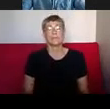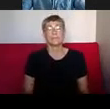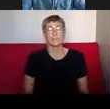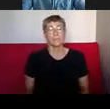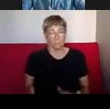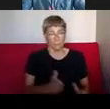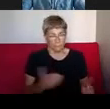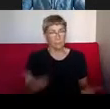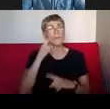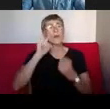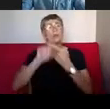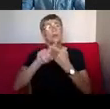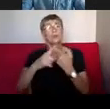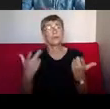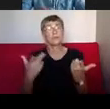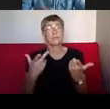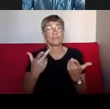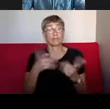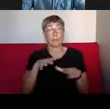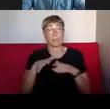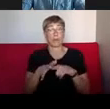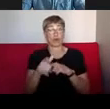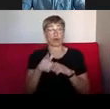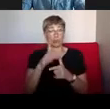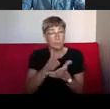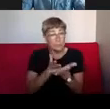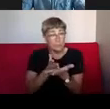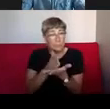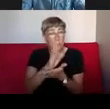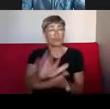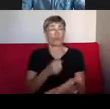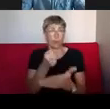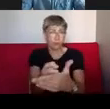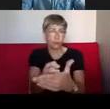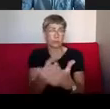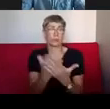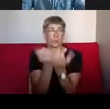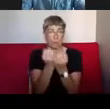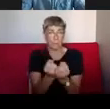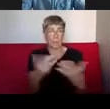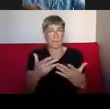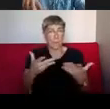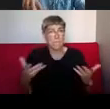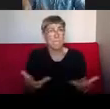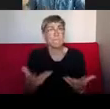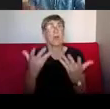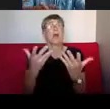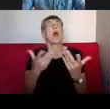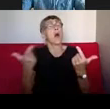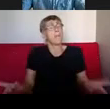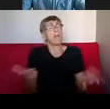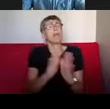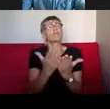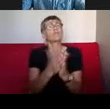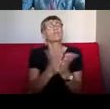Fabrizio to further introduce the two deliverables, the two intellectual outputs that we got in the text too,